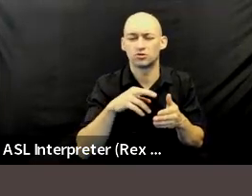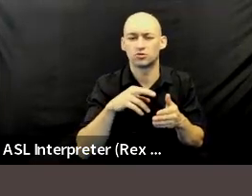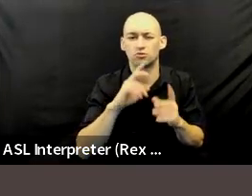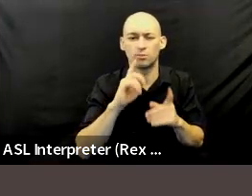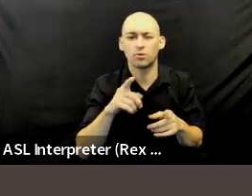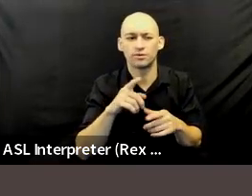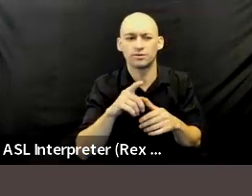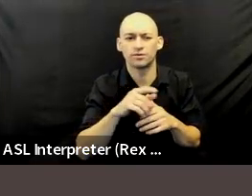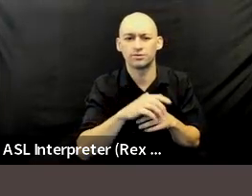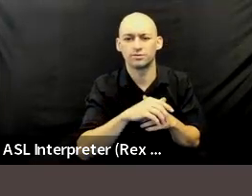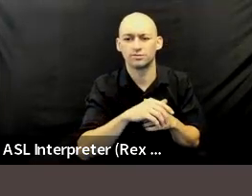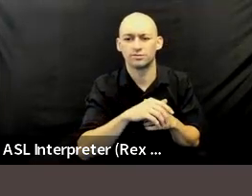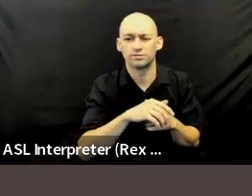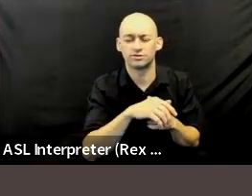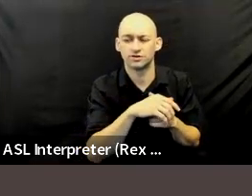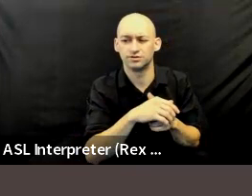time to Gloria, thank you.